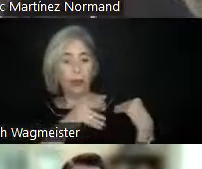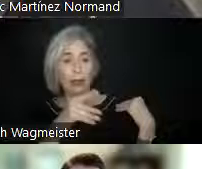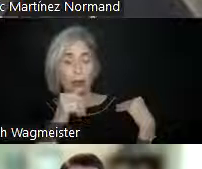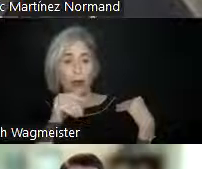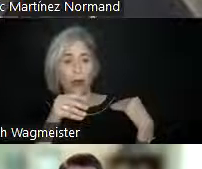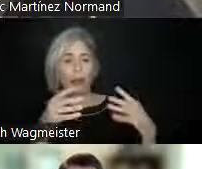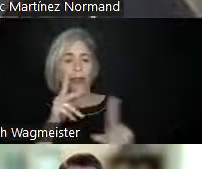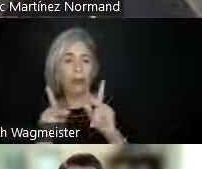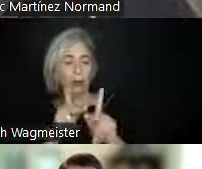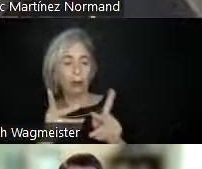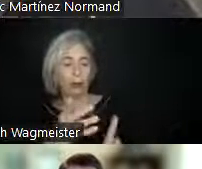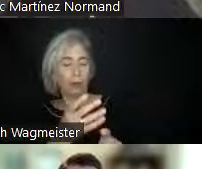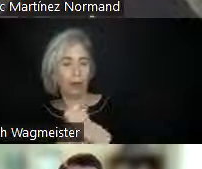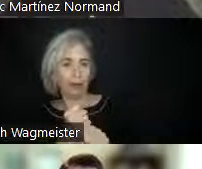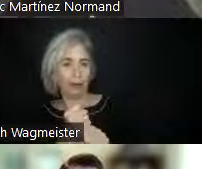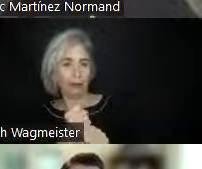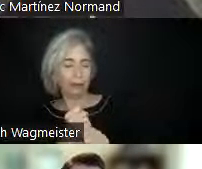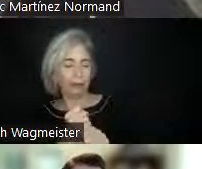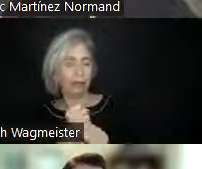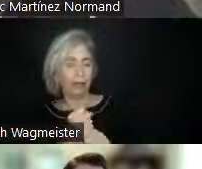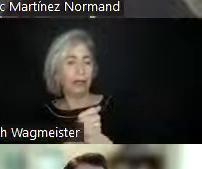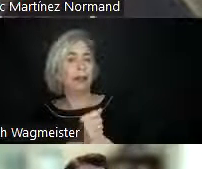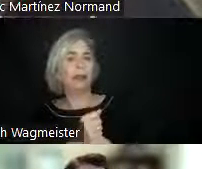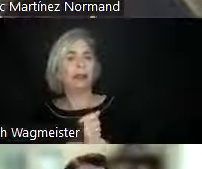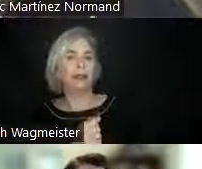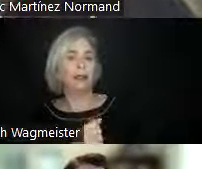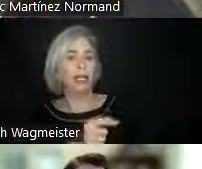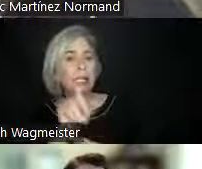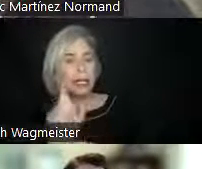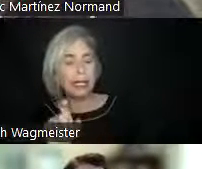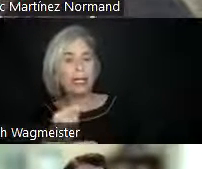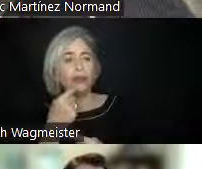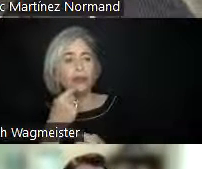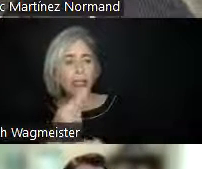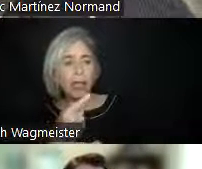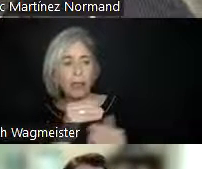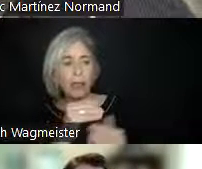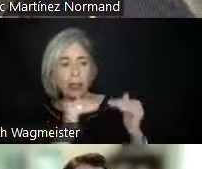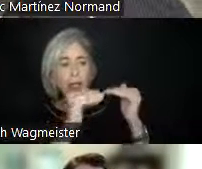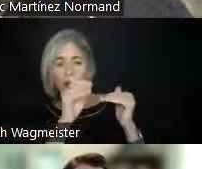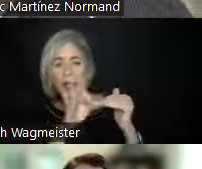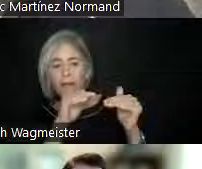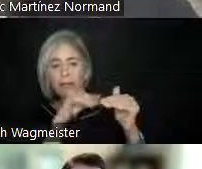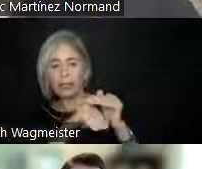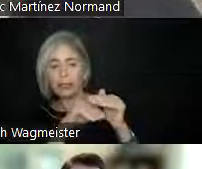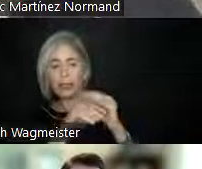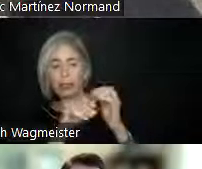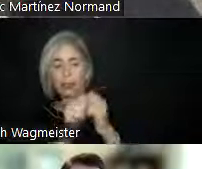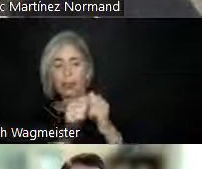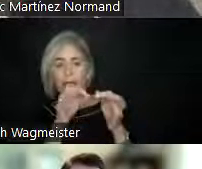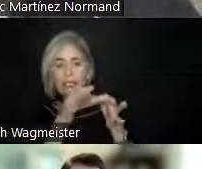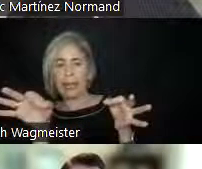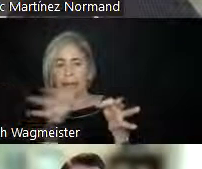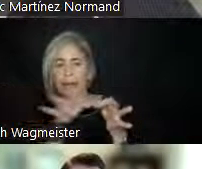So the public sector body, in the case of the Web Accessibility Directive, needs to state their level of accessibility in an accessibility